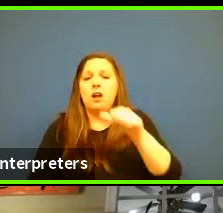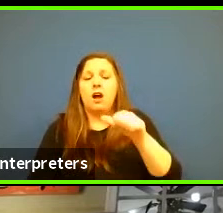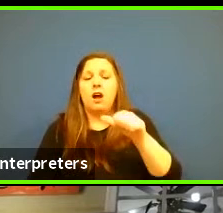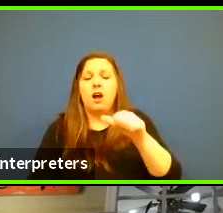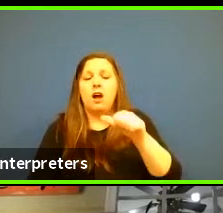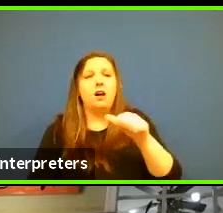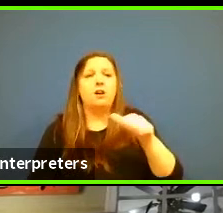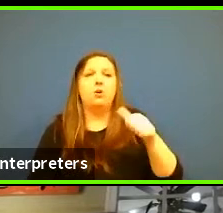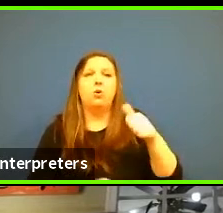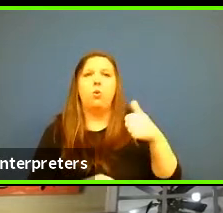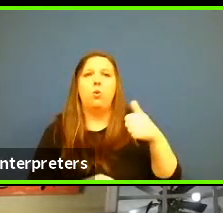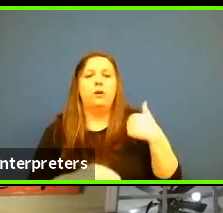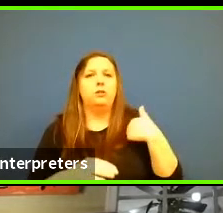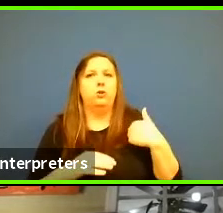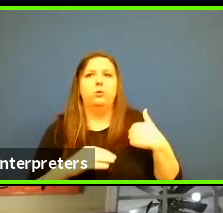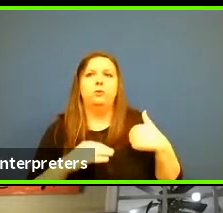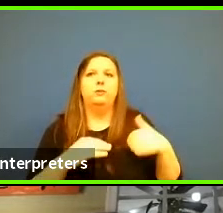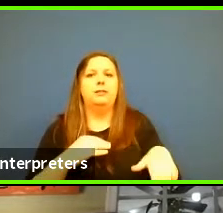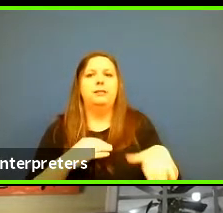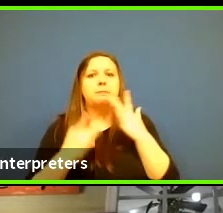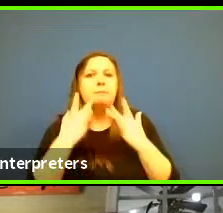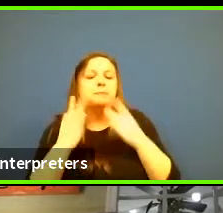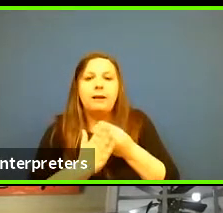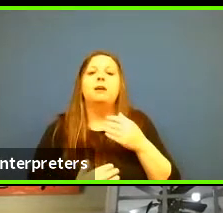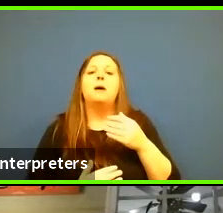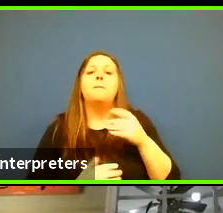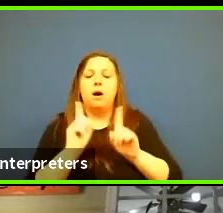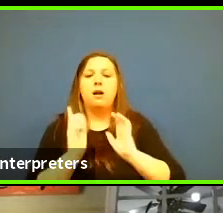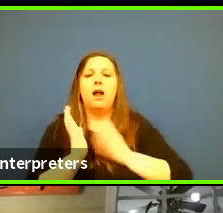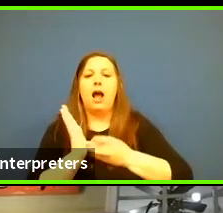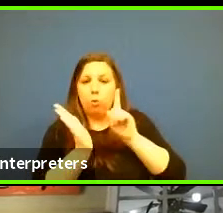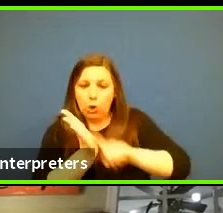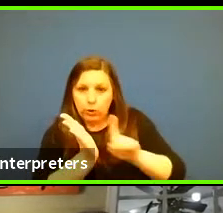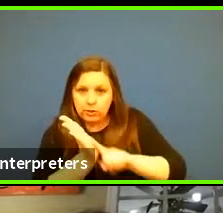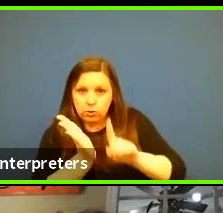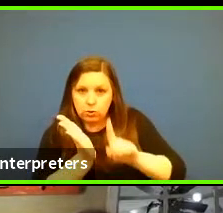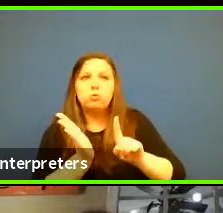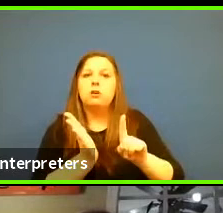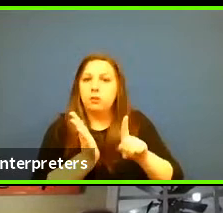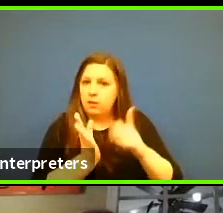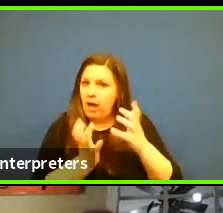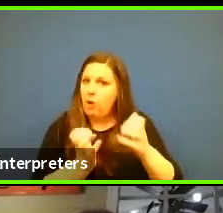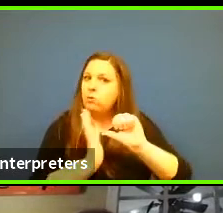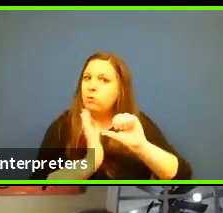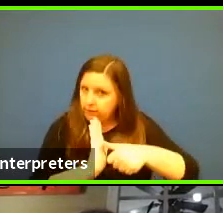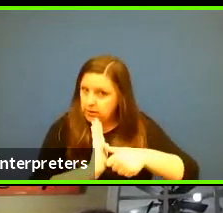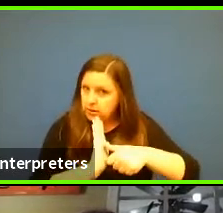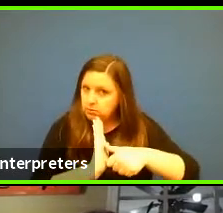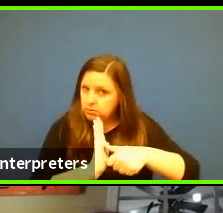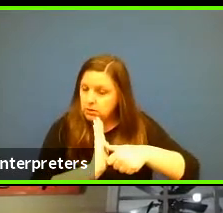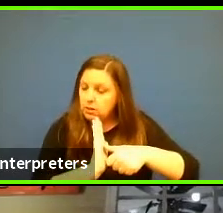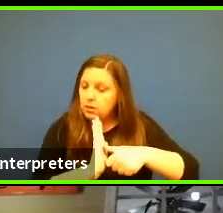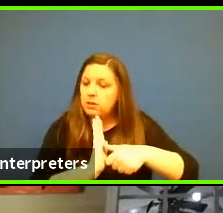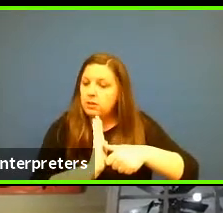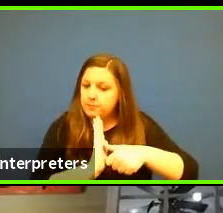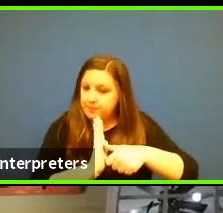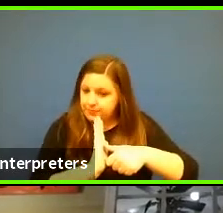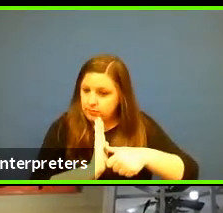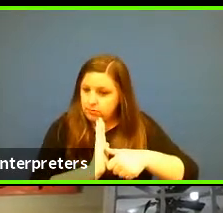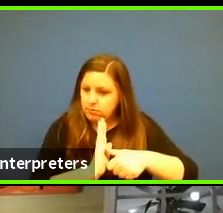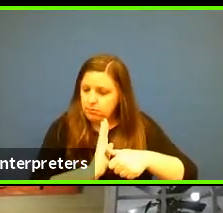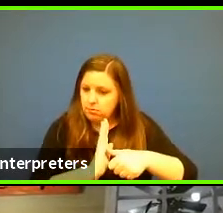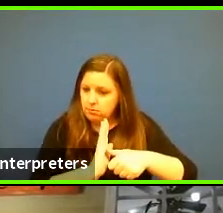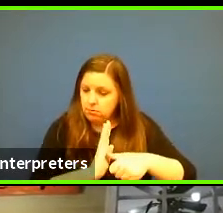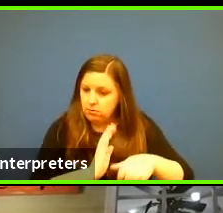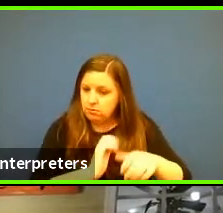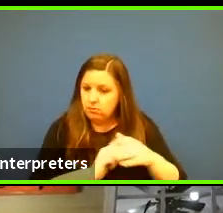but the research that we have been doing, and I really want to emphasize this, there has not been a documented